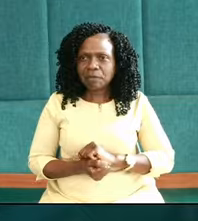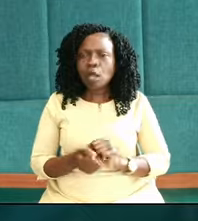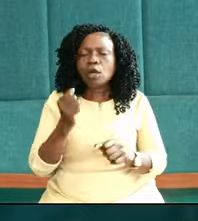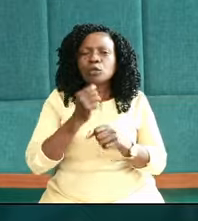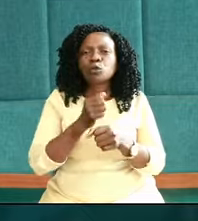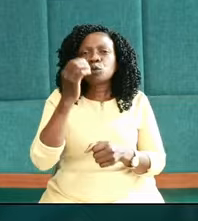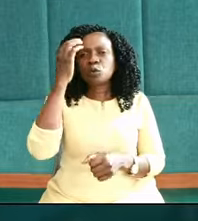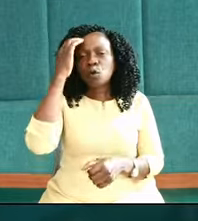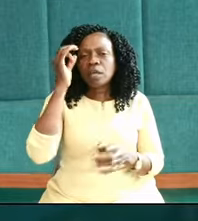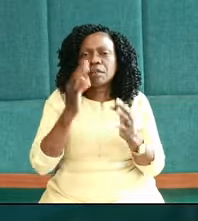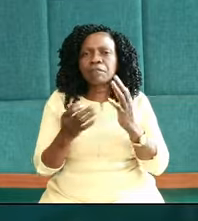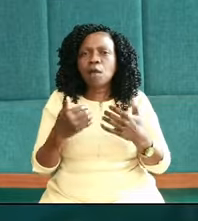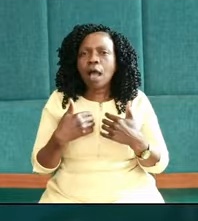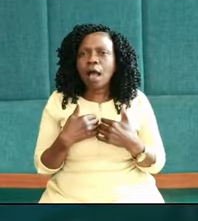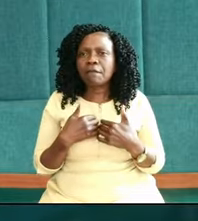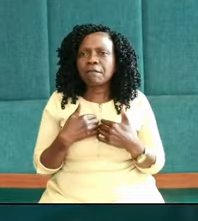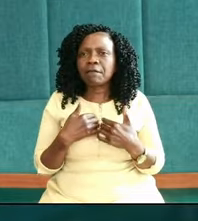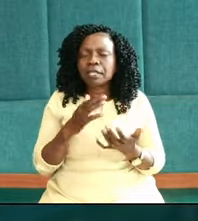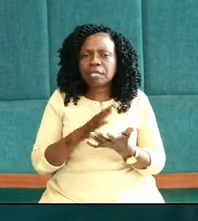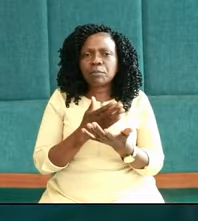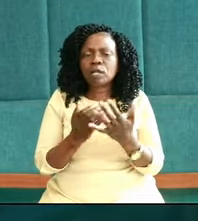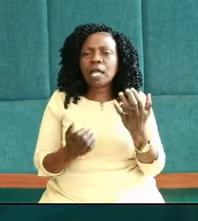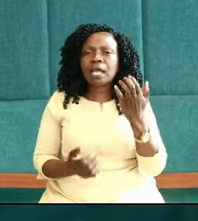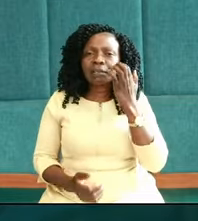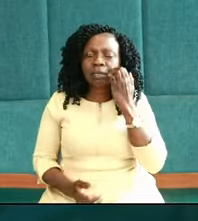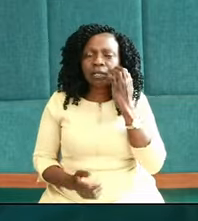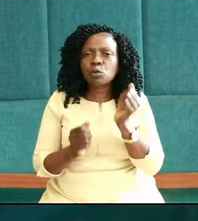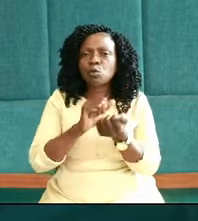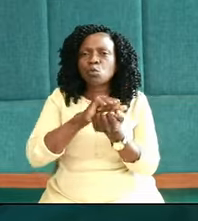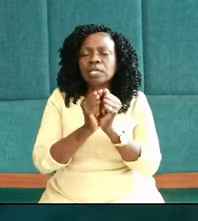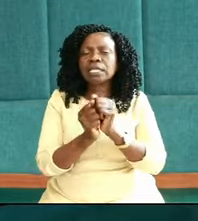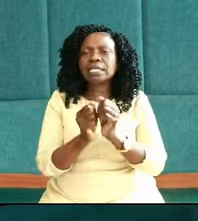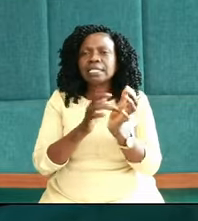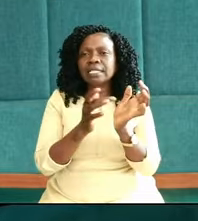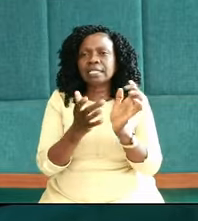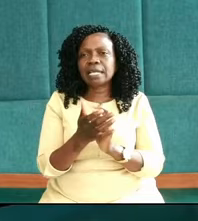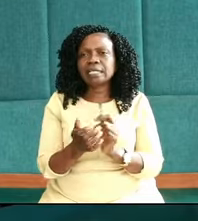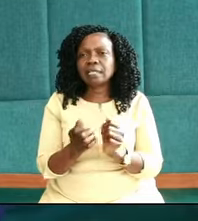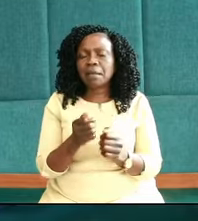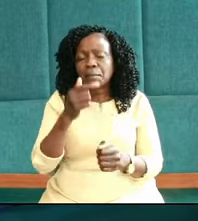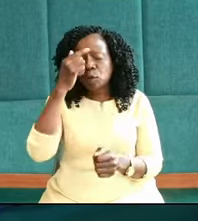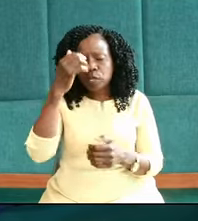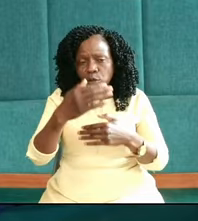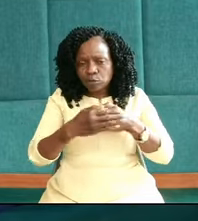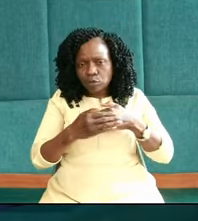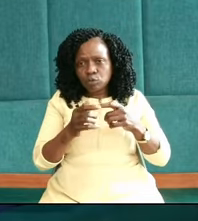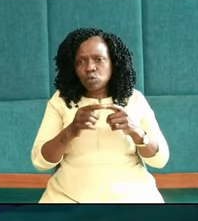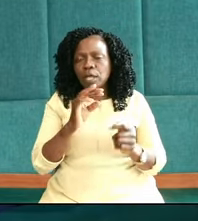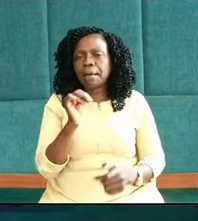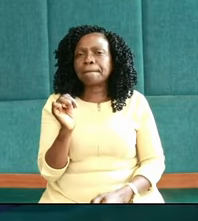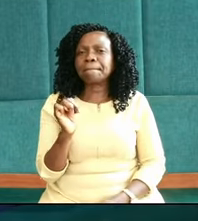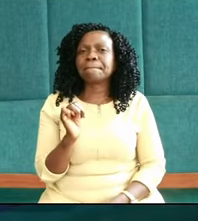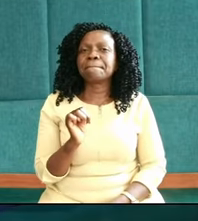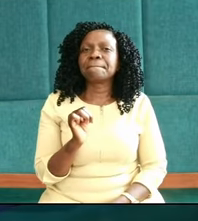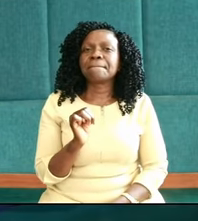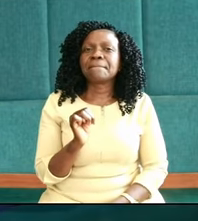Do you know, if you have such an experience with Jesus, because you are very close to him,